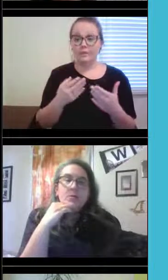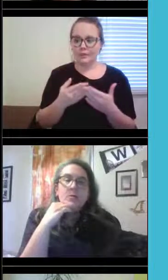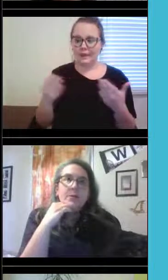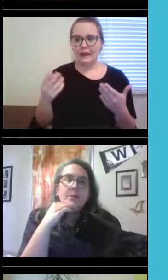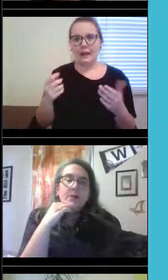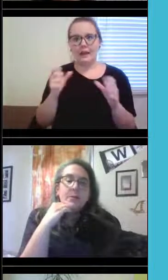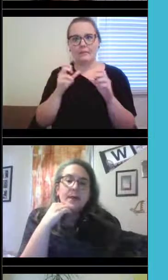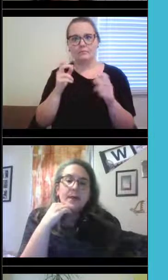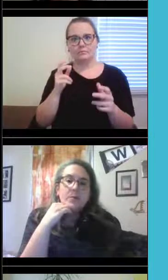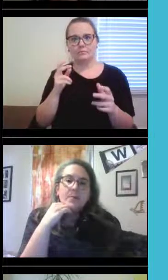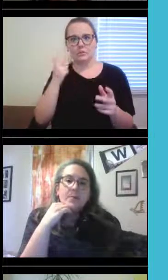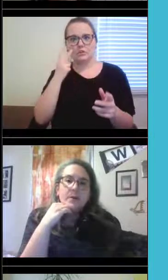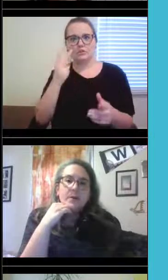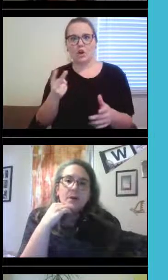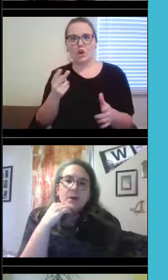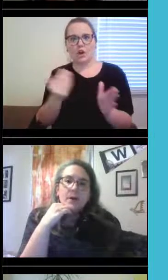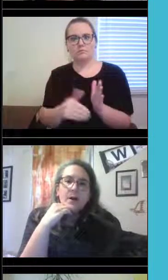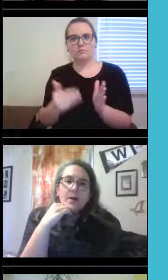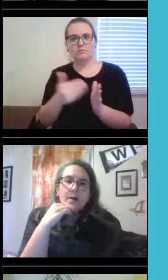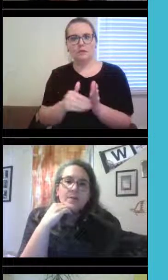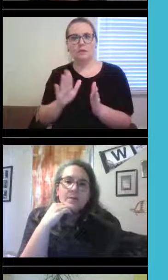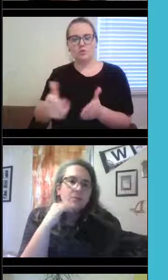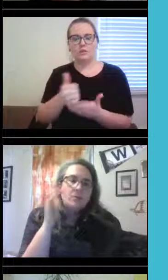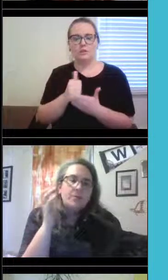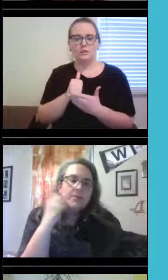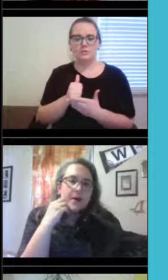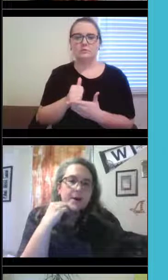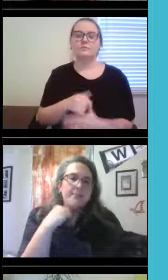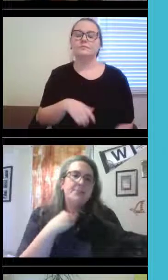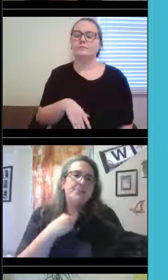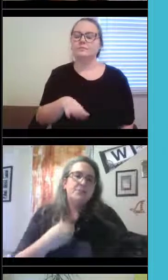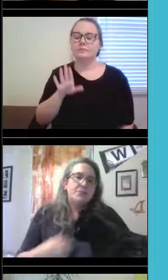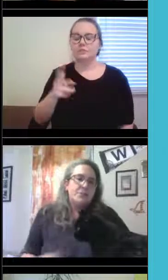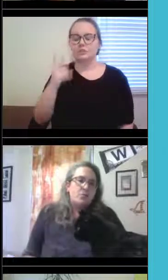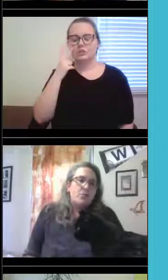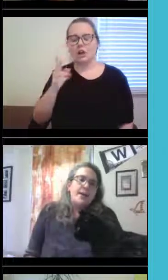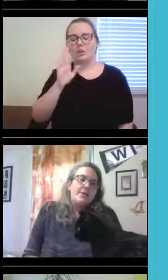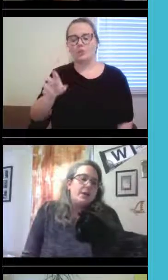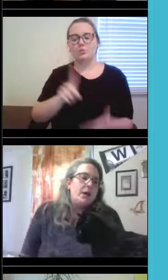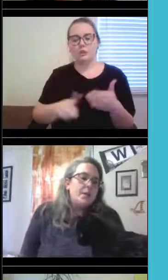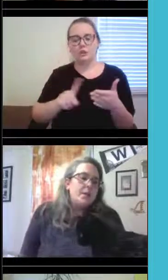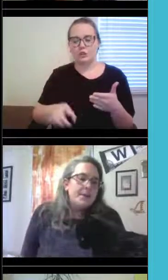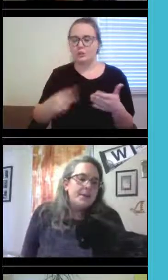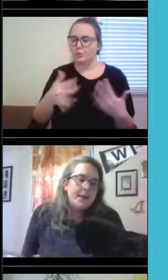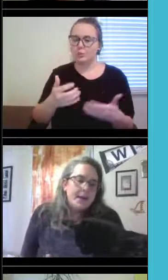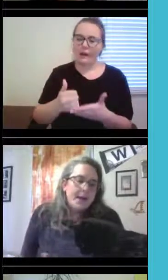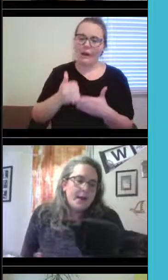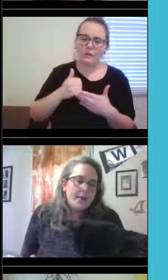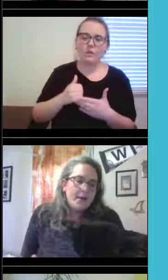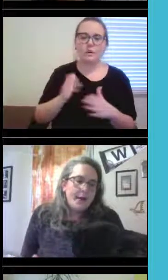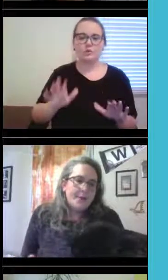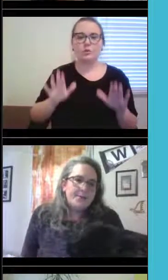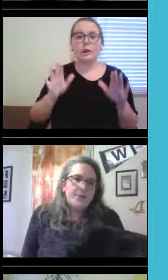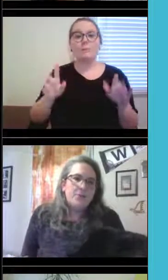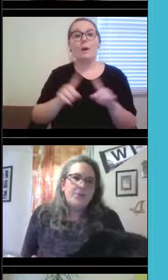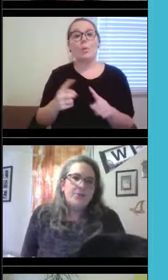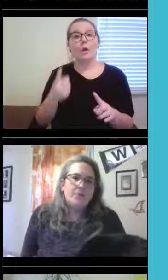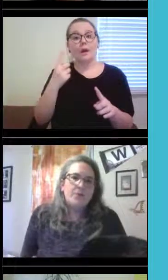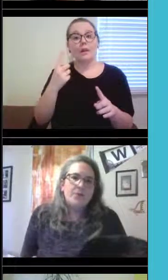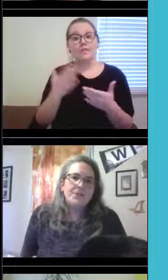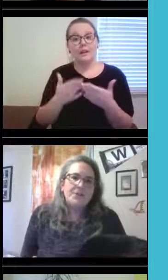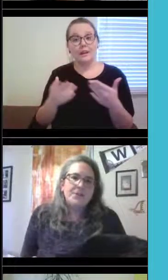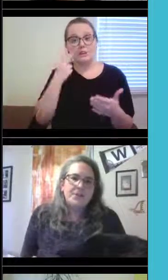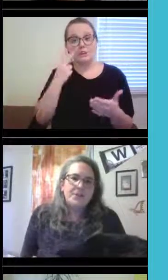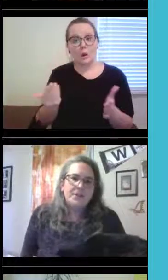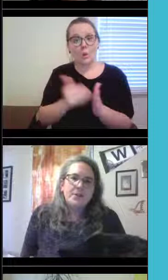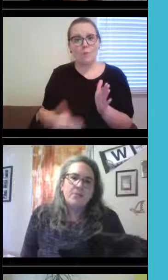is so incredibly helpful, your whole body of research is so great. But the thing that I kept seeing over and